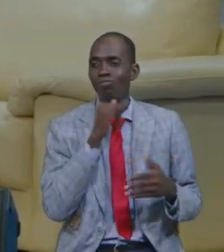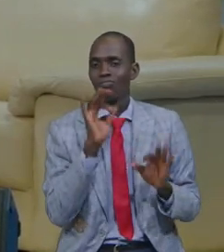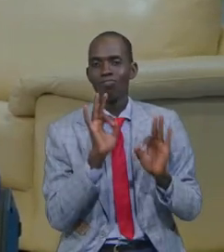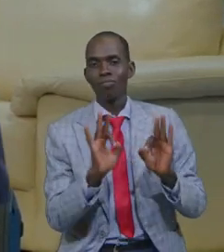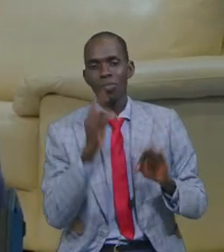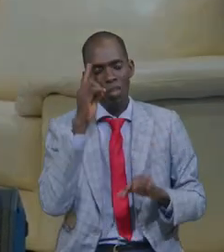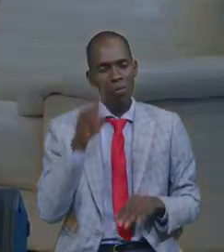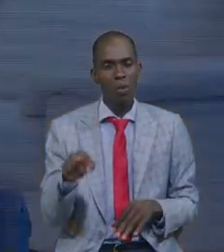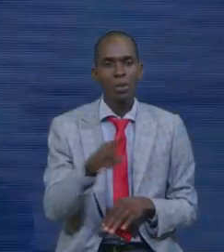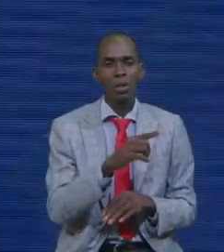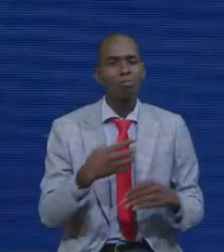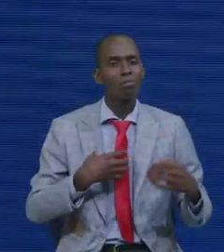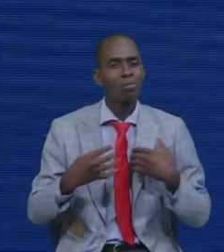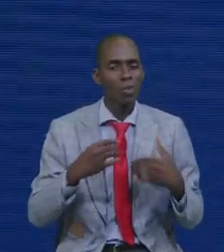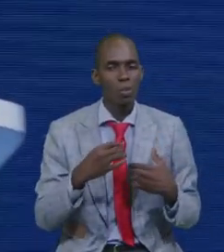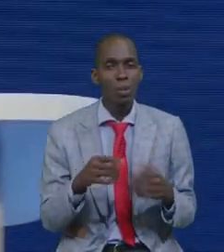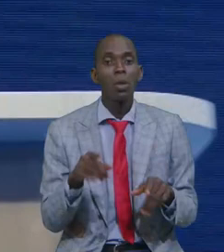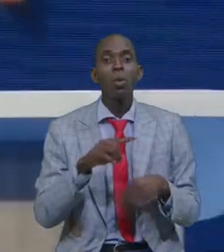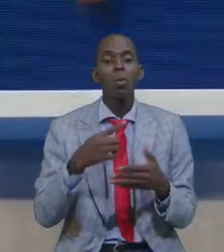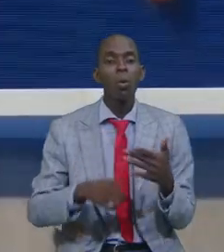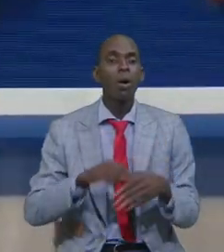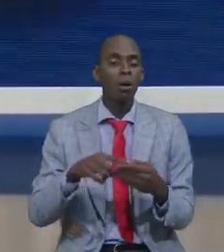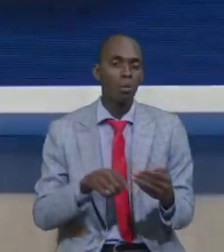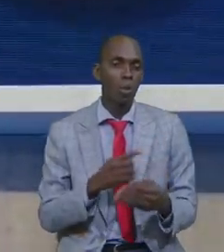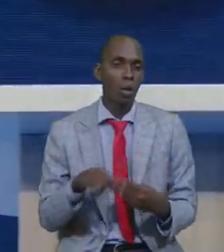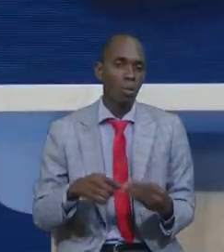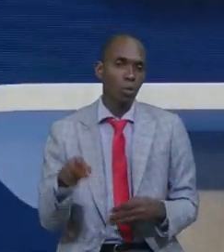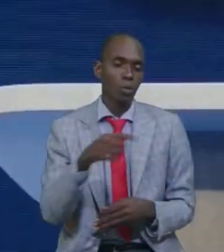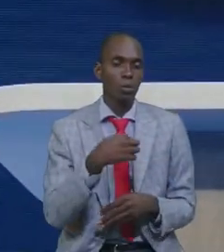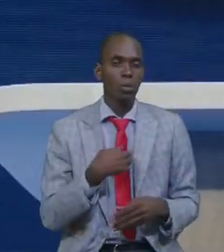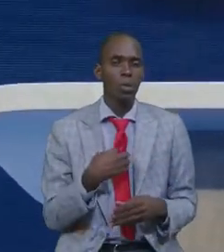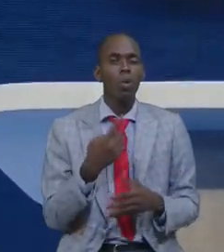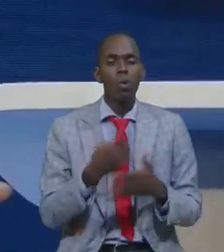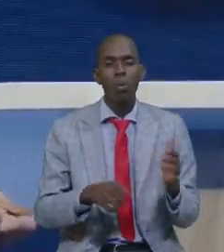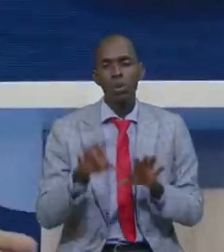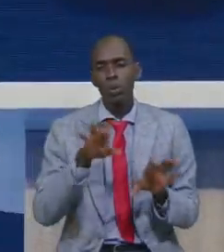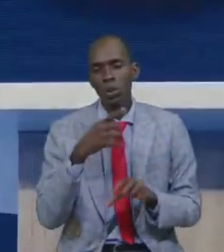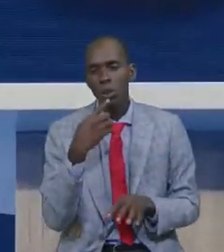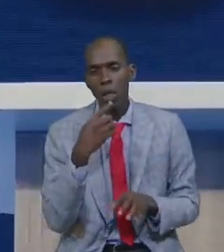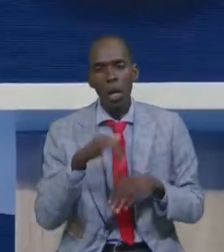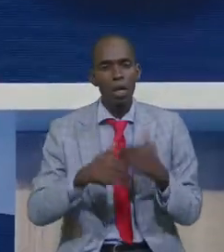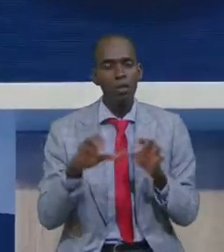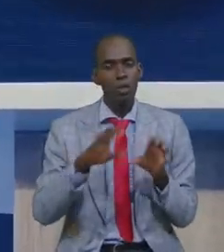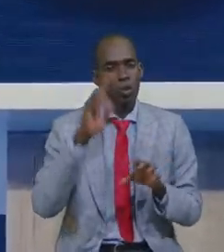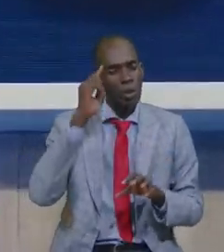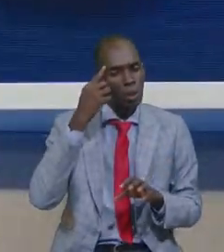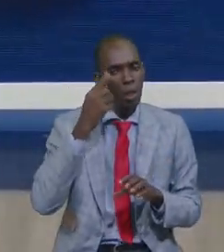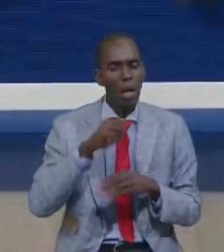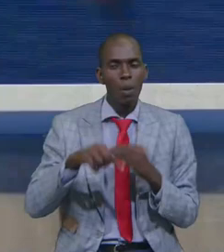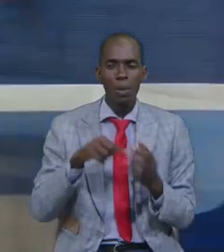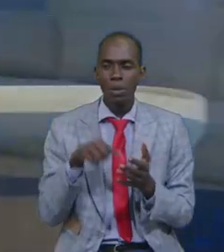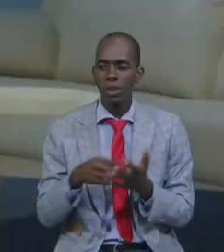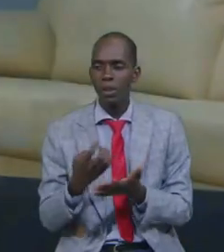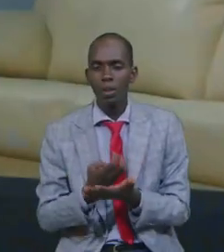them. How about us? What do we say? How do we think? How do we talk about economy? How do we